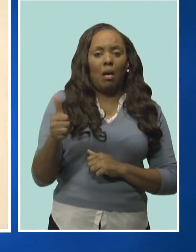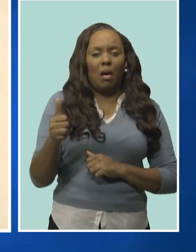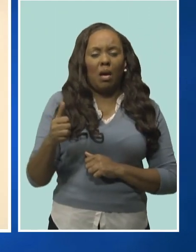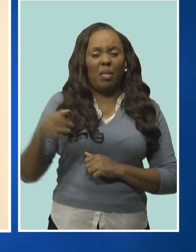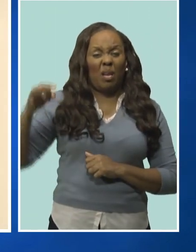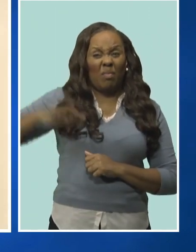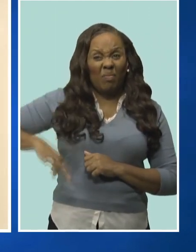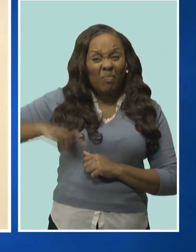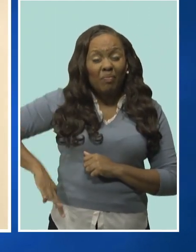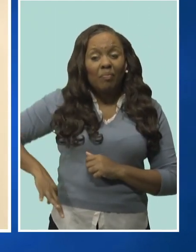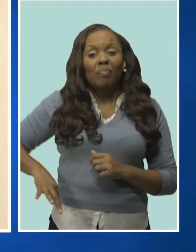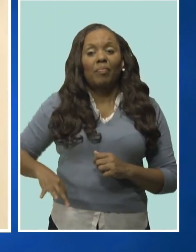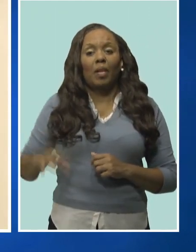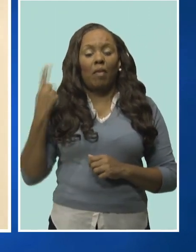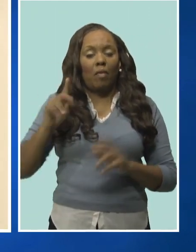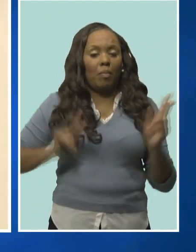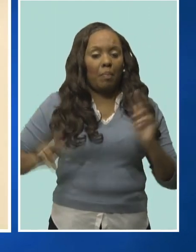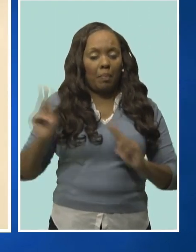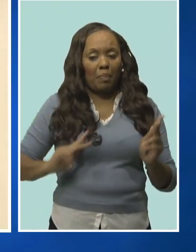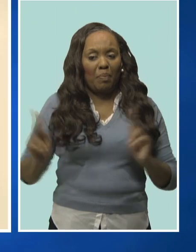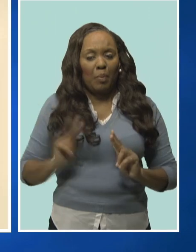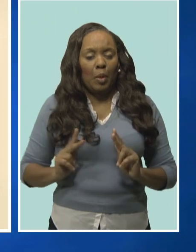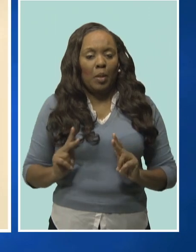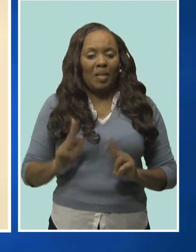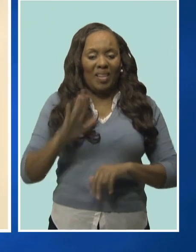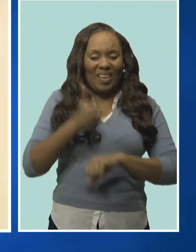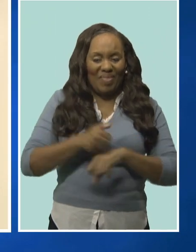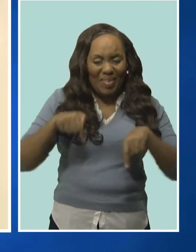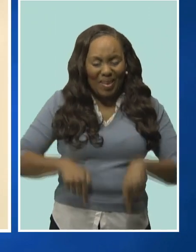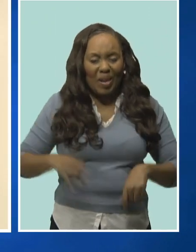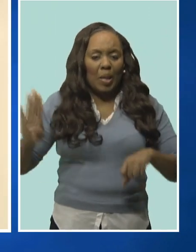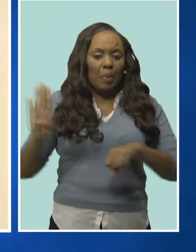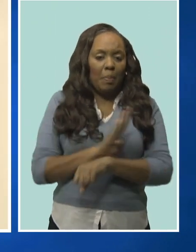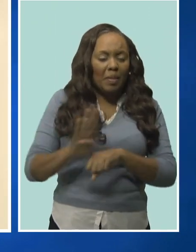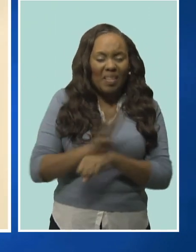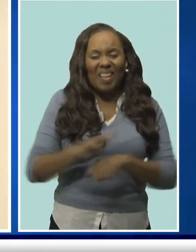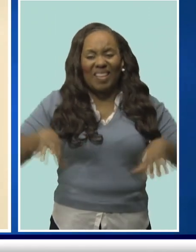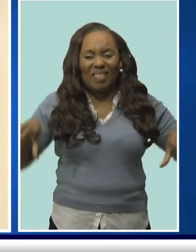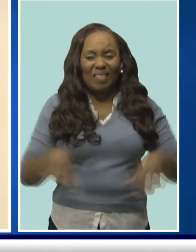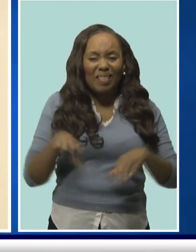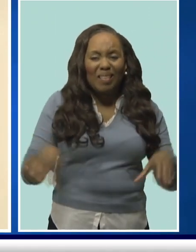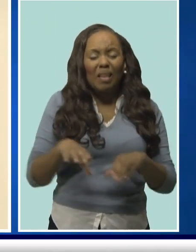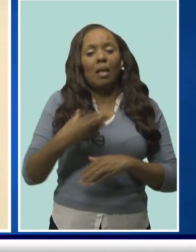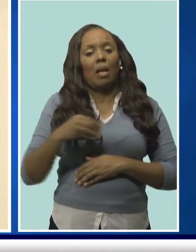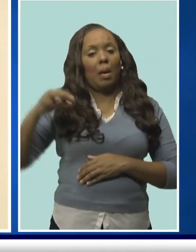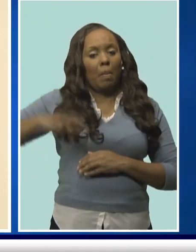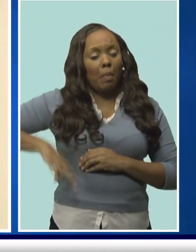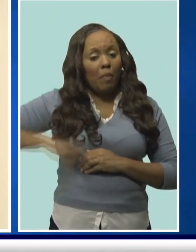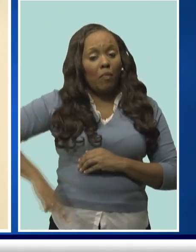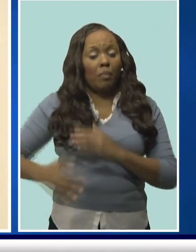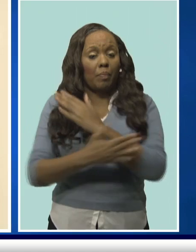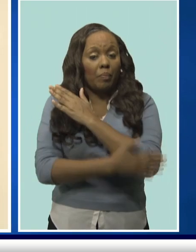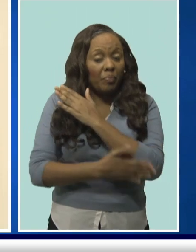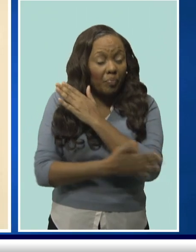incentives, as you put it, in terms of being able to build social capital and to utilize some of the resources of these entities to